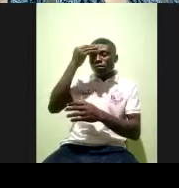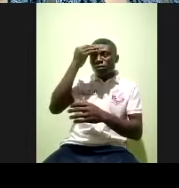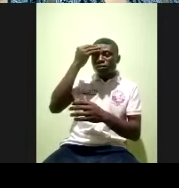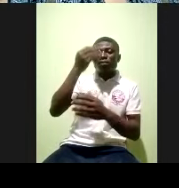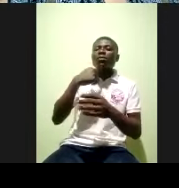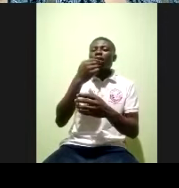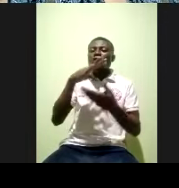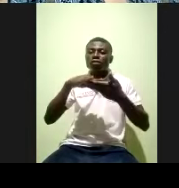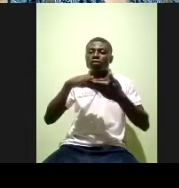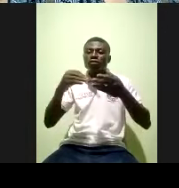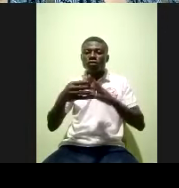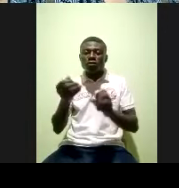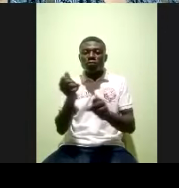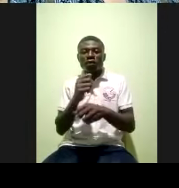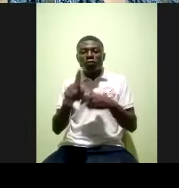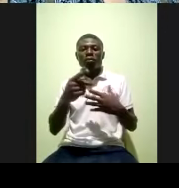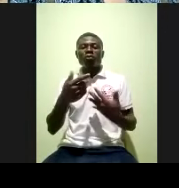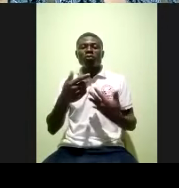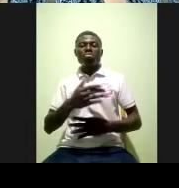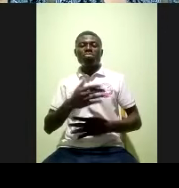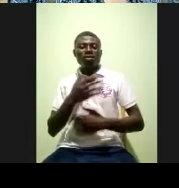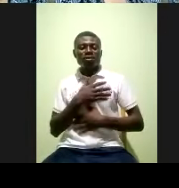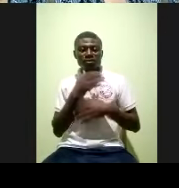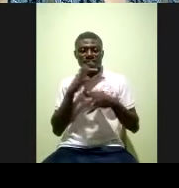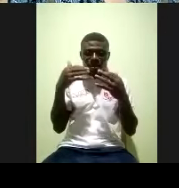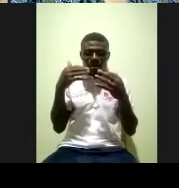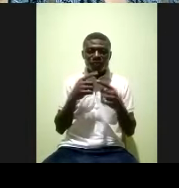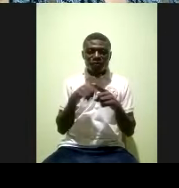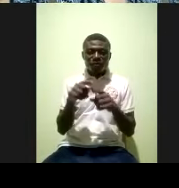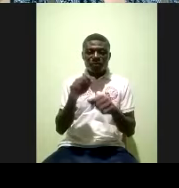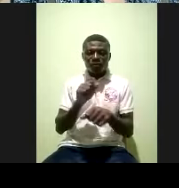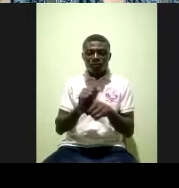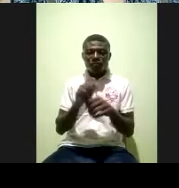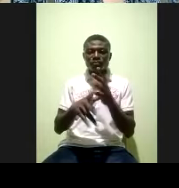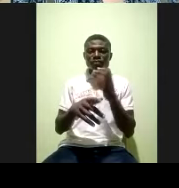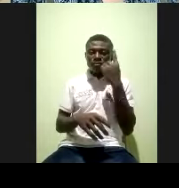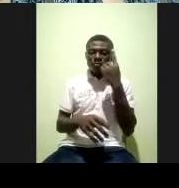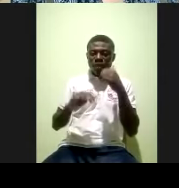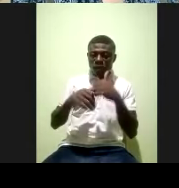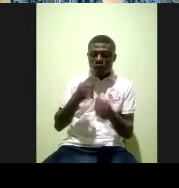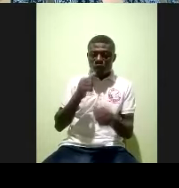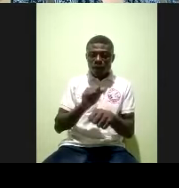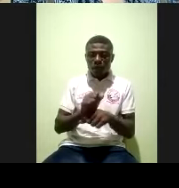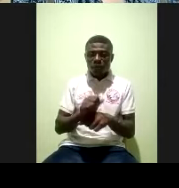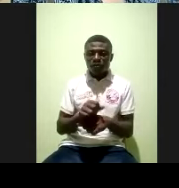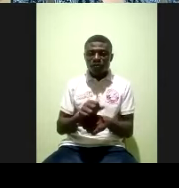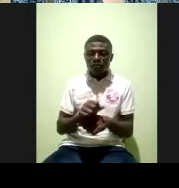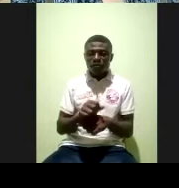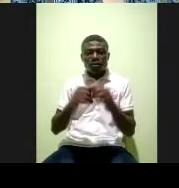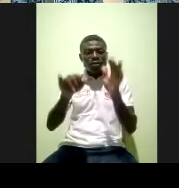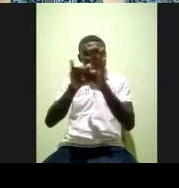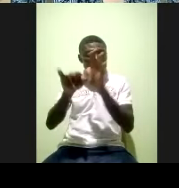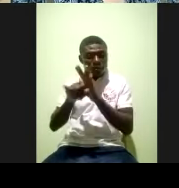and making people laugh, taking things apart, understanding how they work, and figuring out how to put